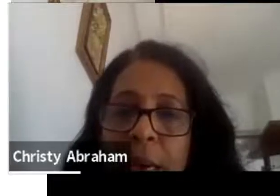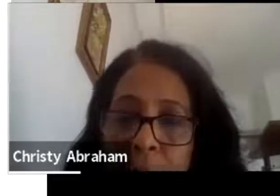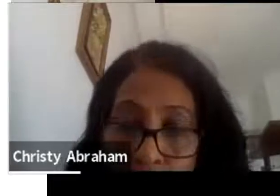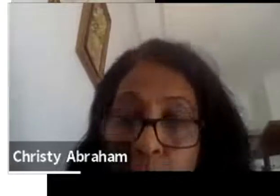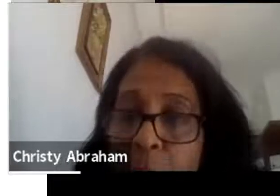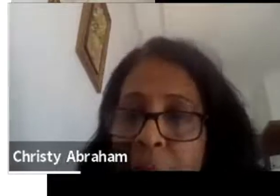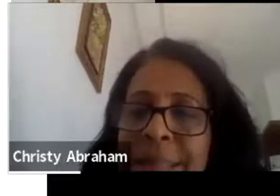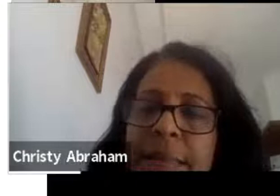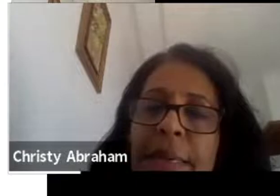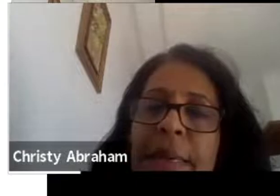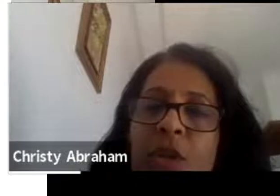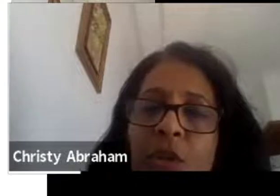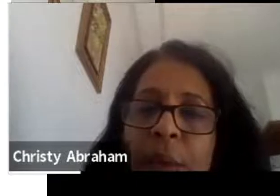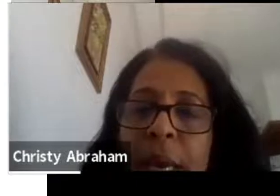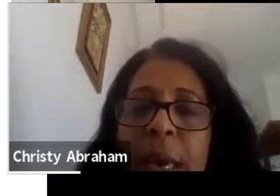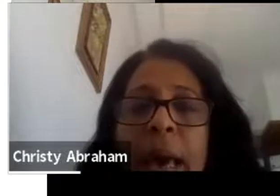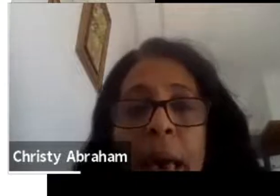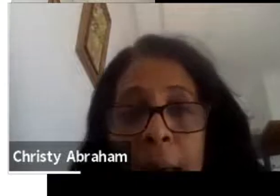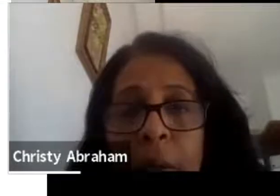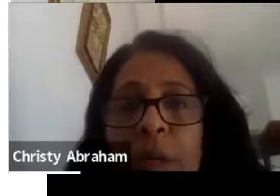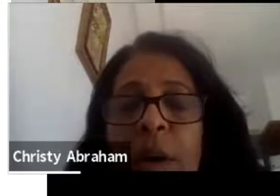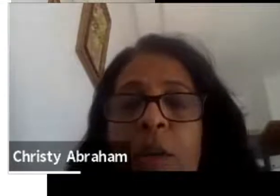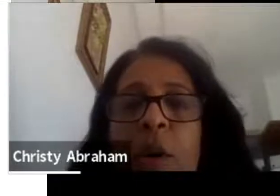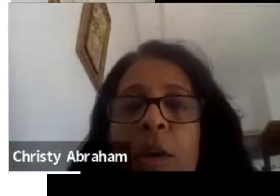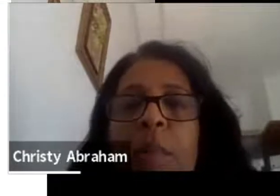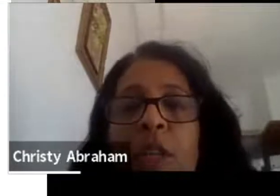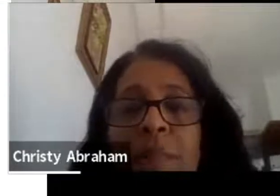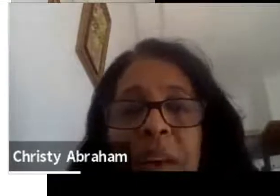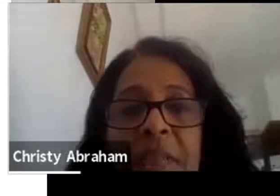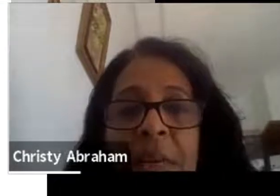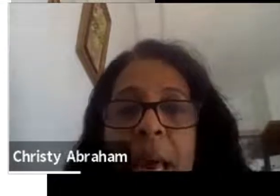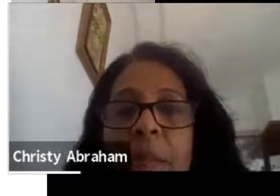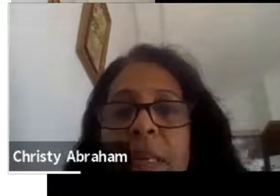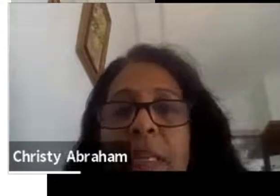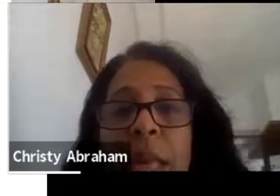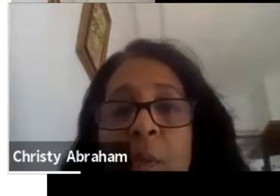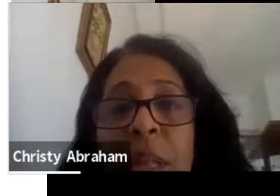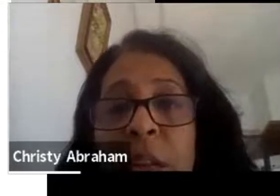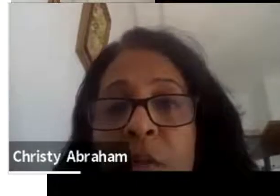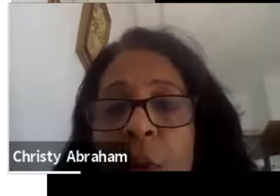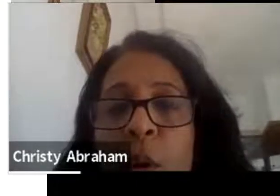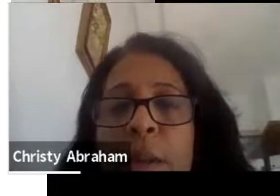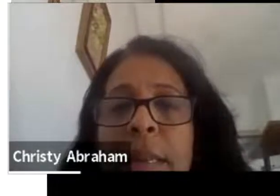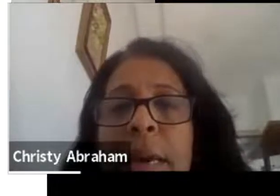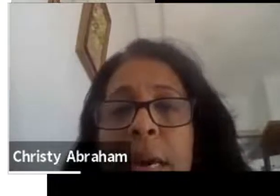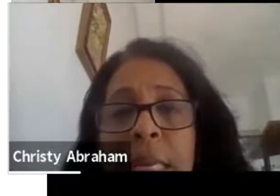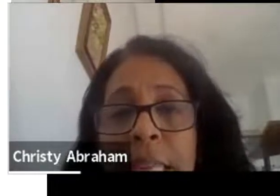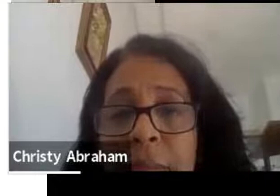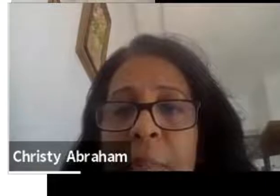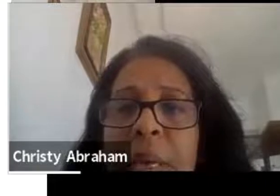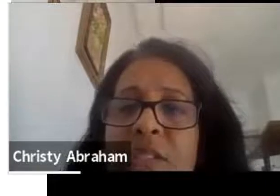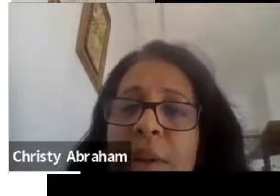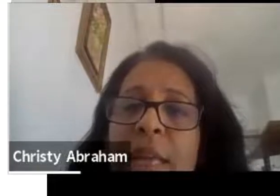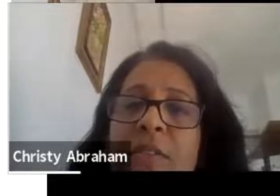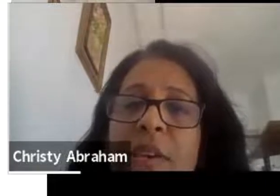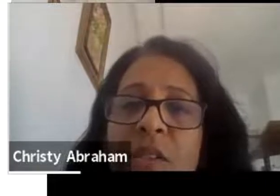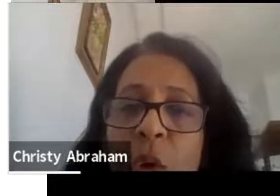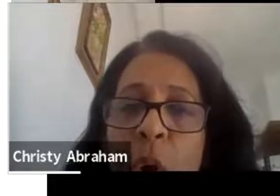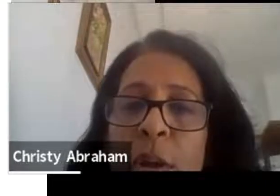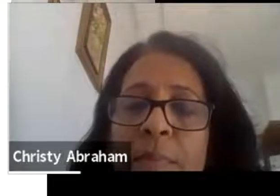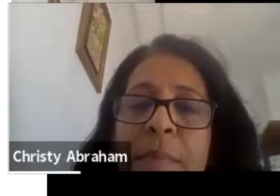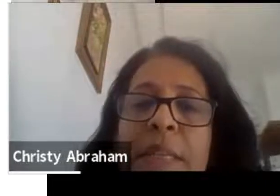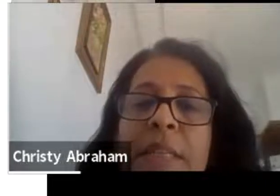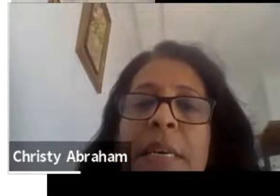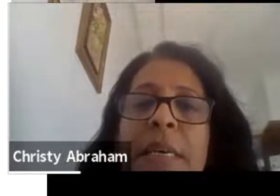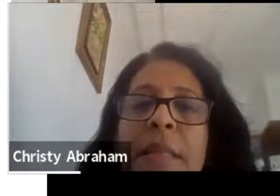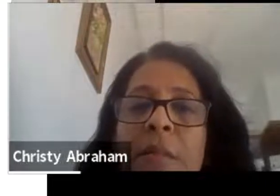have been, who are sitting here today, have worked on community-based rehabilitation, have been involved in developing strategies